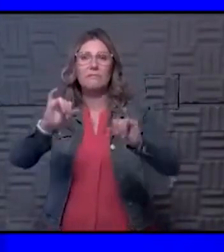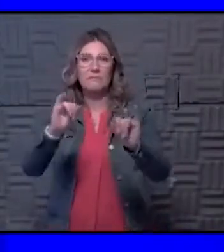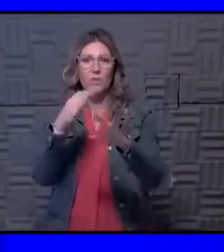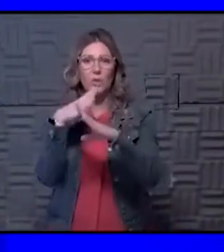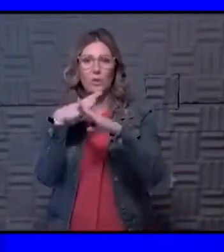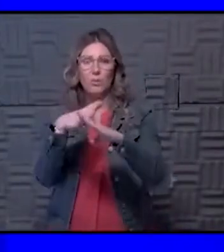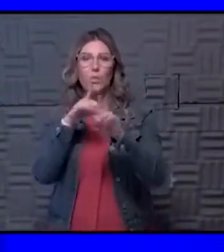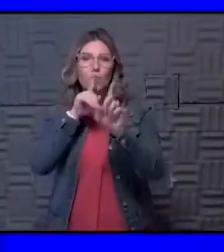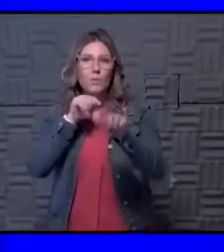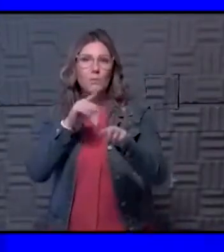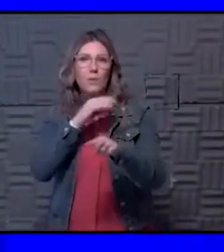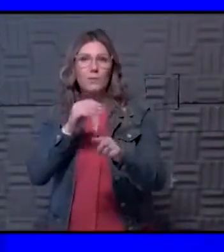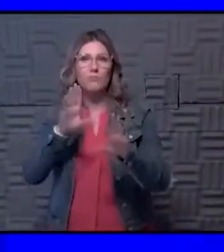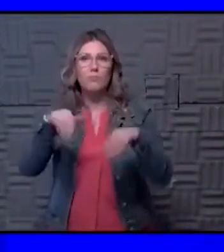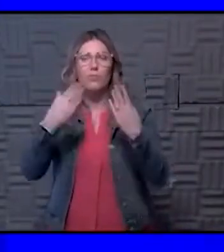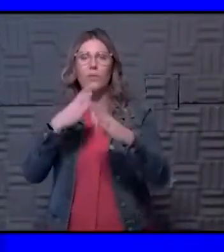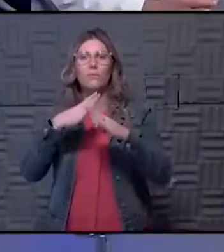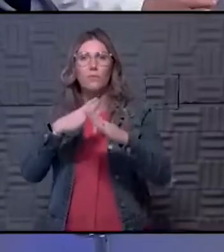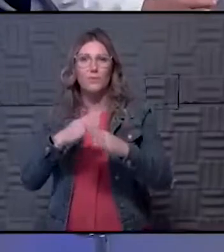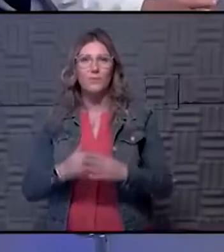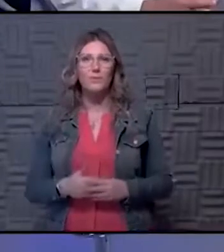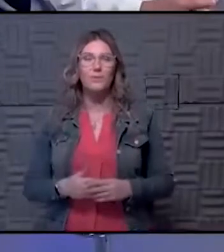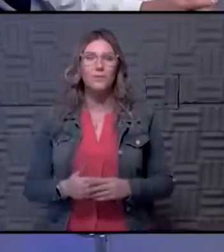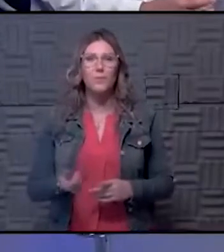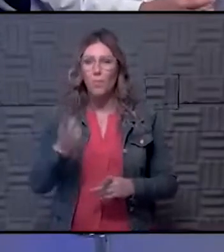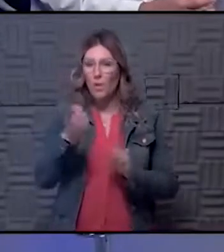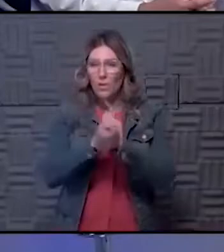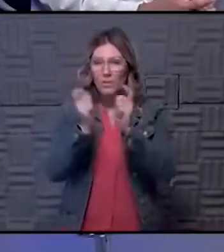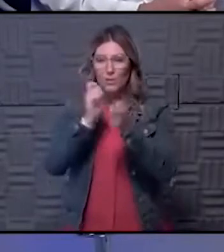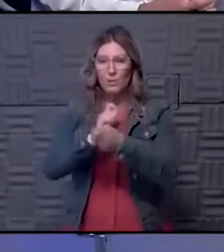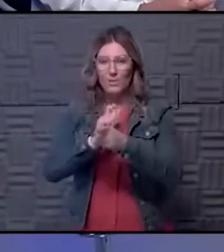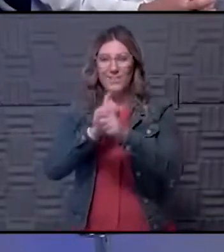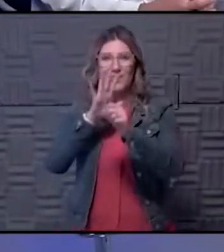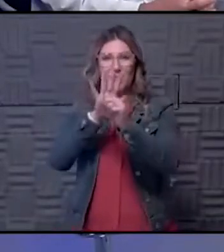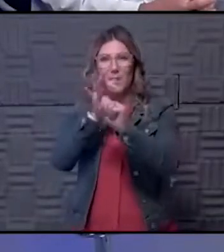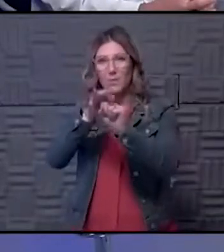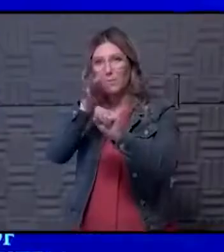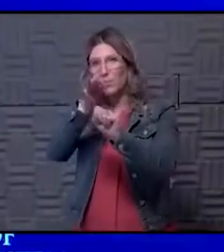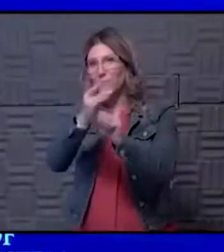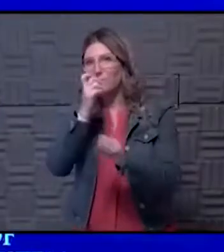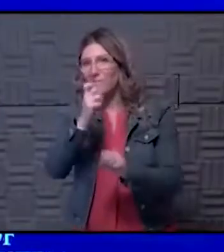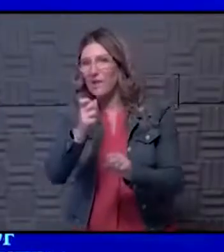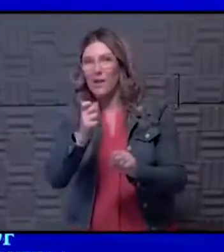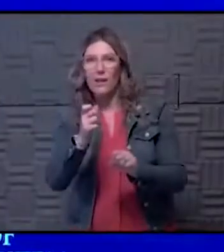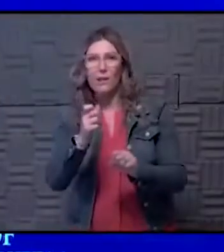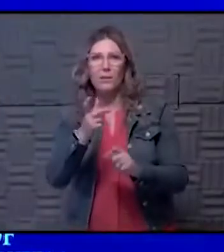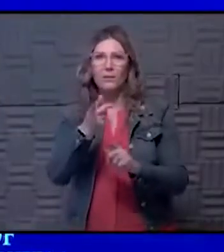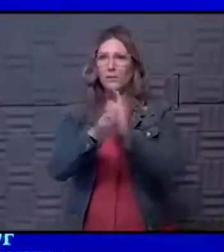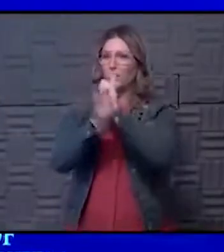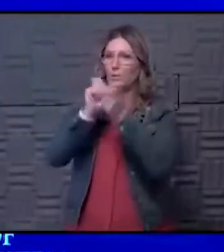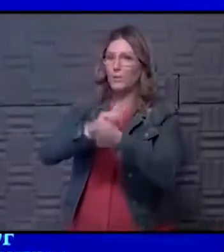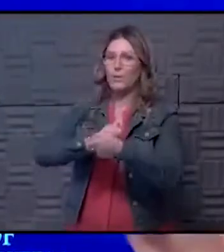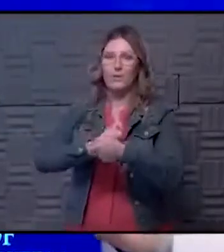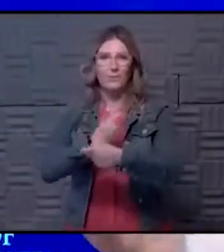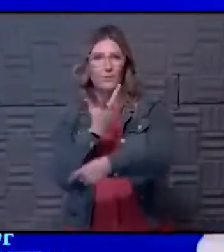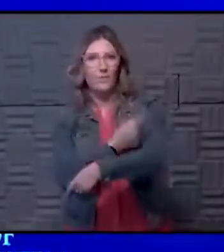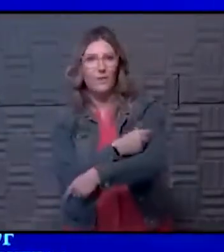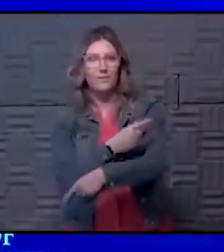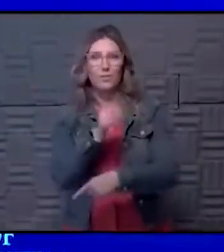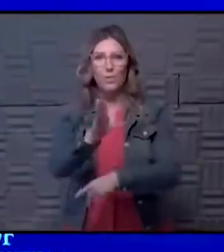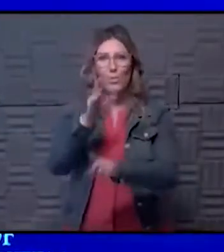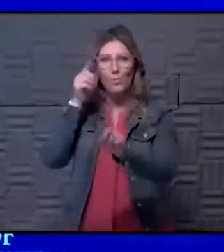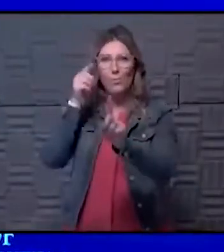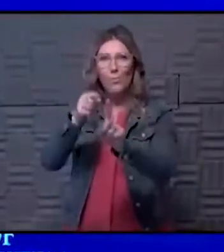you protection. Yeah, one change in the spike protein does not negate the ability of the vaccine to go after it, because here's your point.